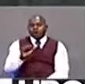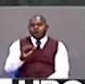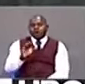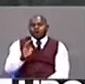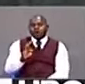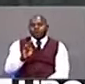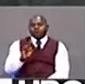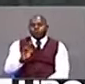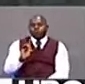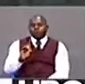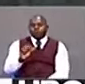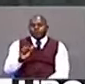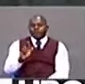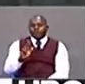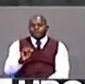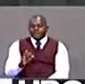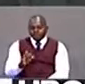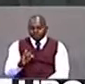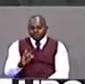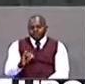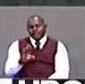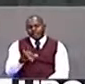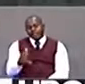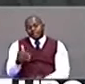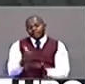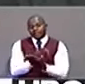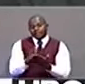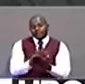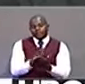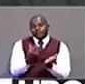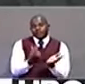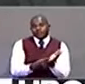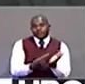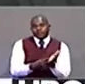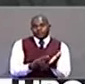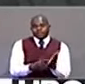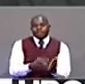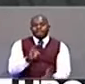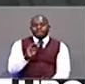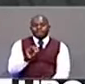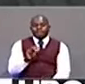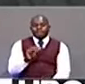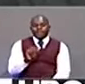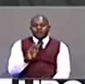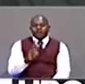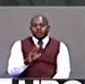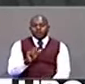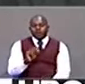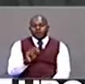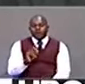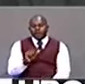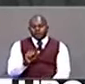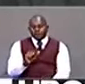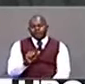of course the other shareholder who sold was the Ugandan, the Mawanda family, because they could